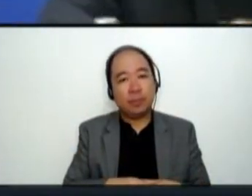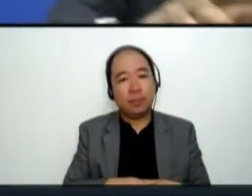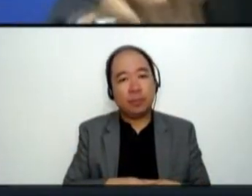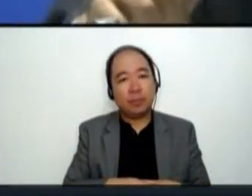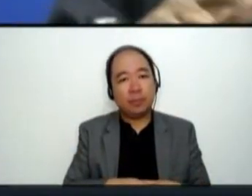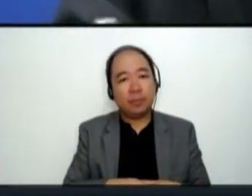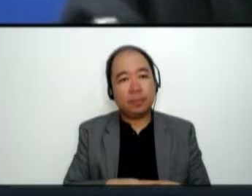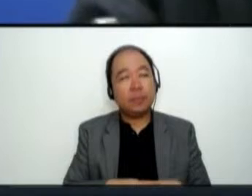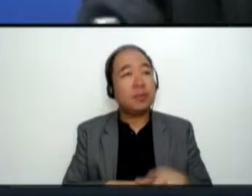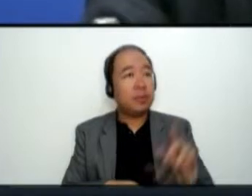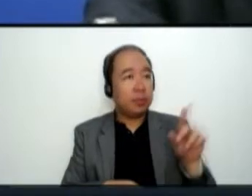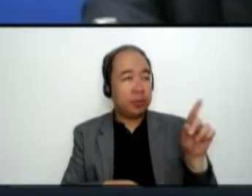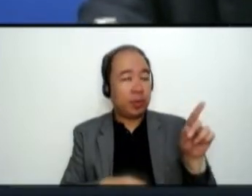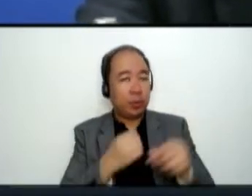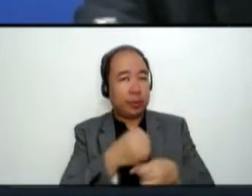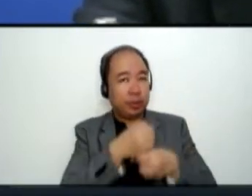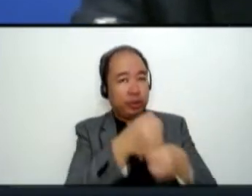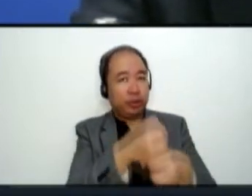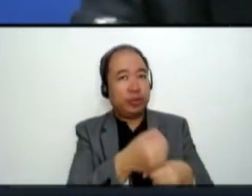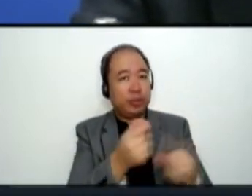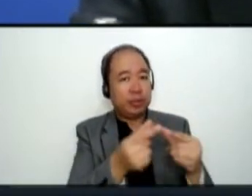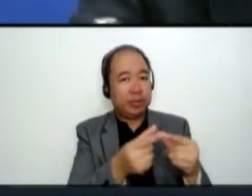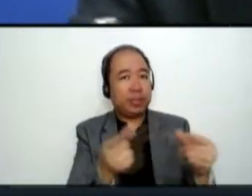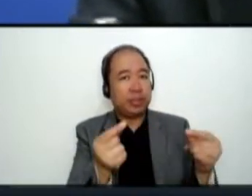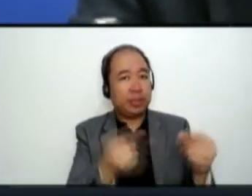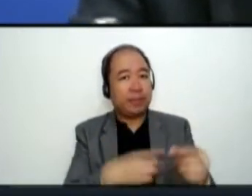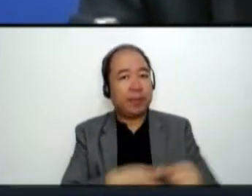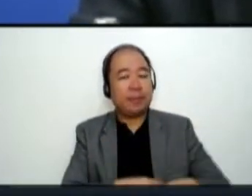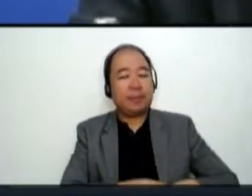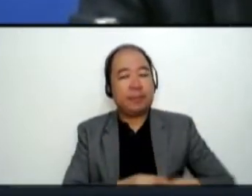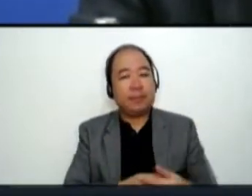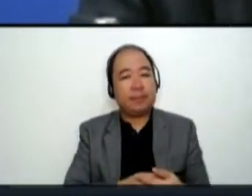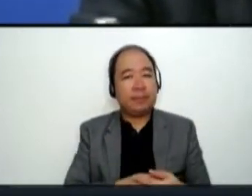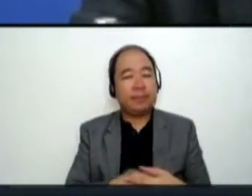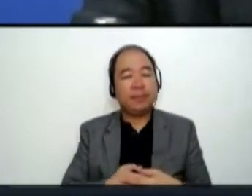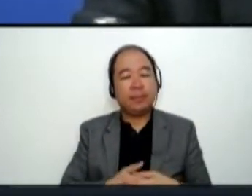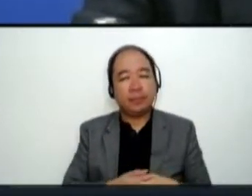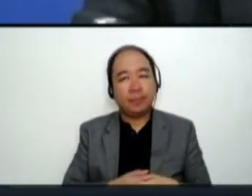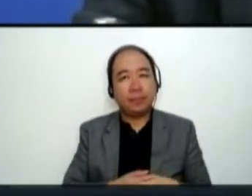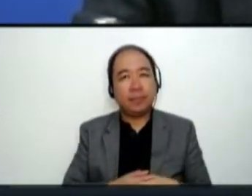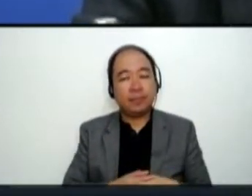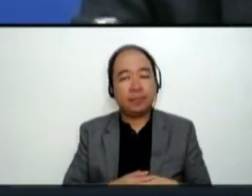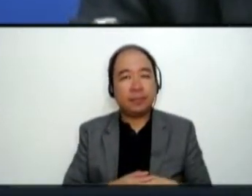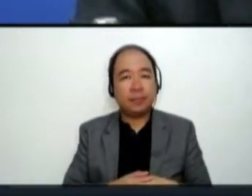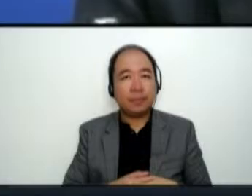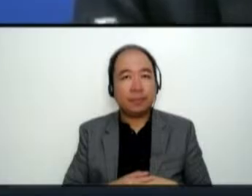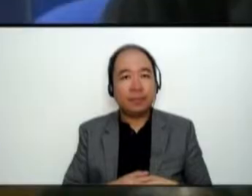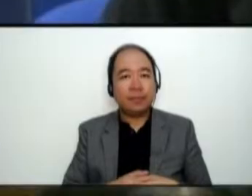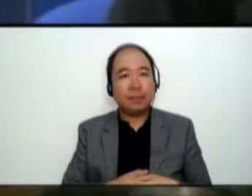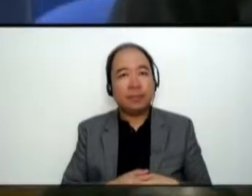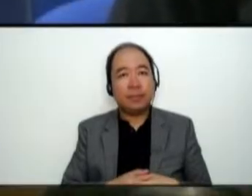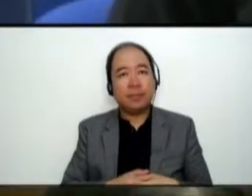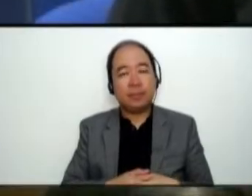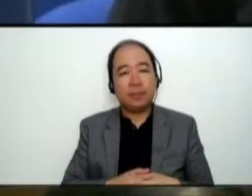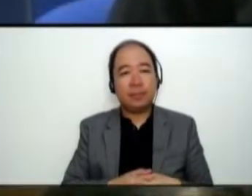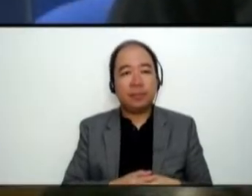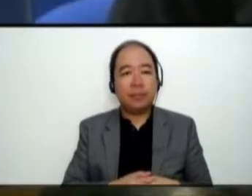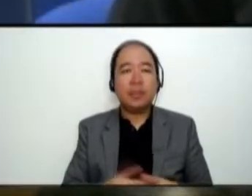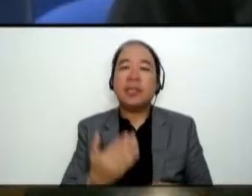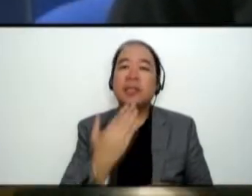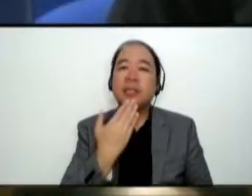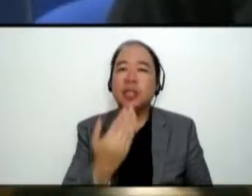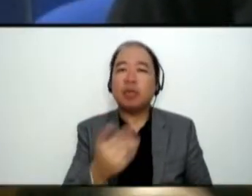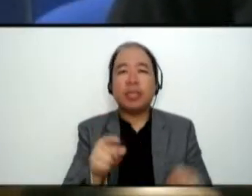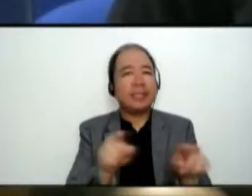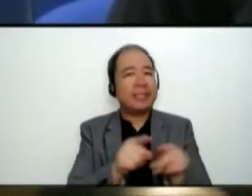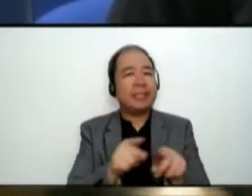Yes, delegates, distinguished delegates of Japan, please take the floor. Thank you, Mr. Chair. Just like the other